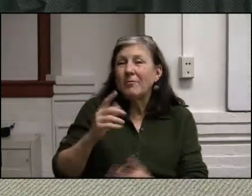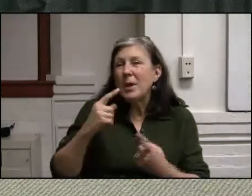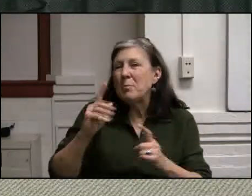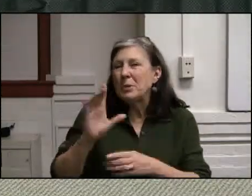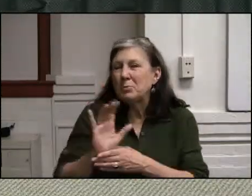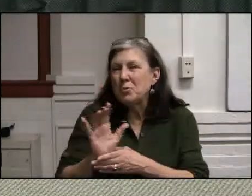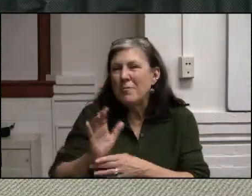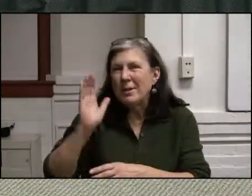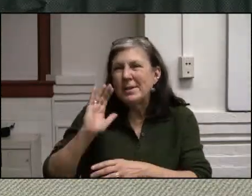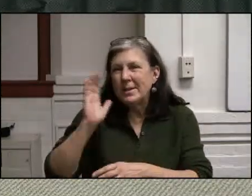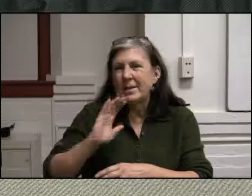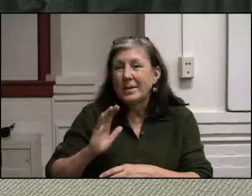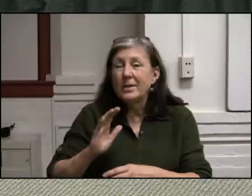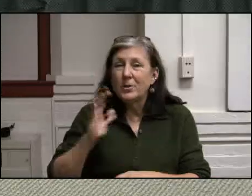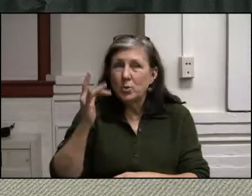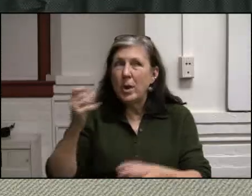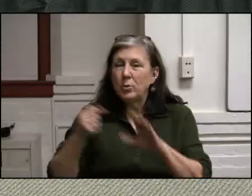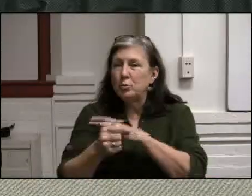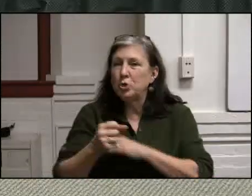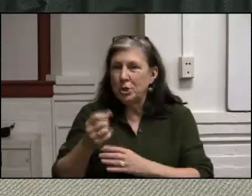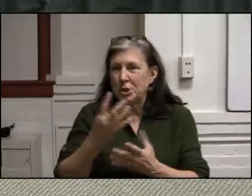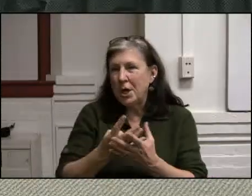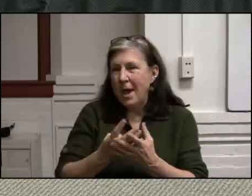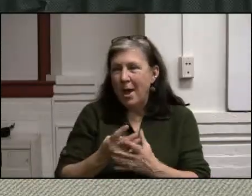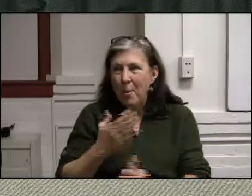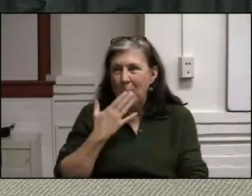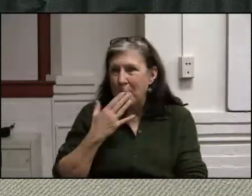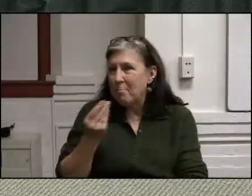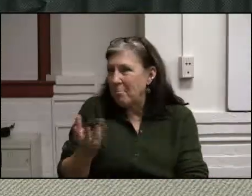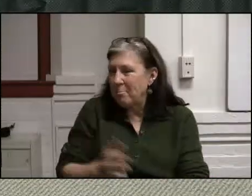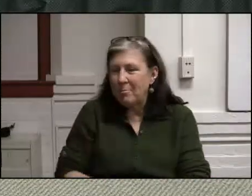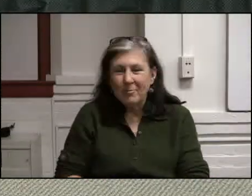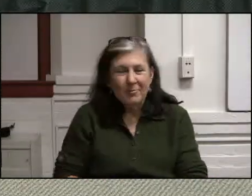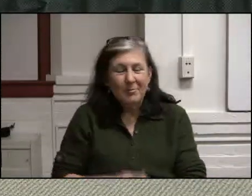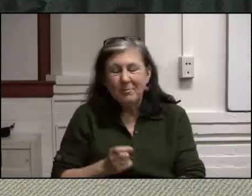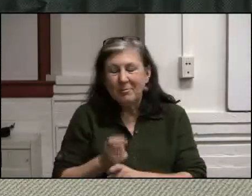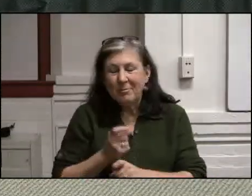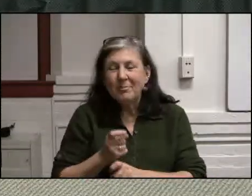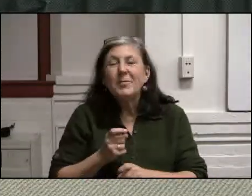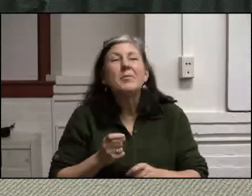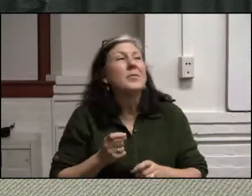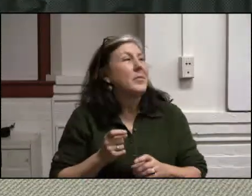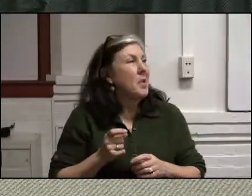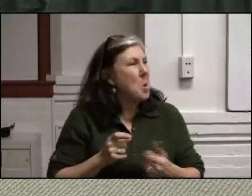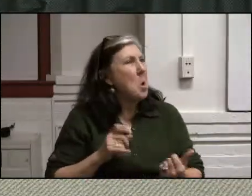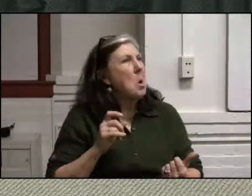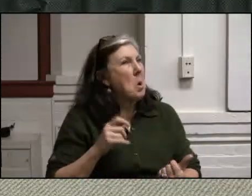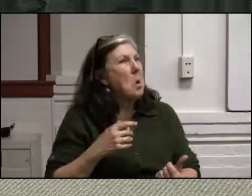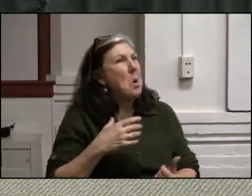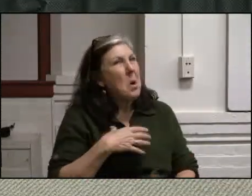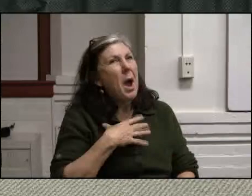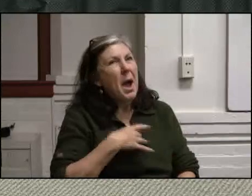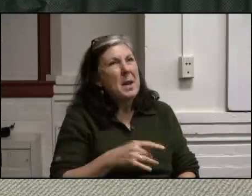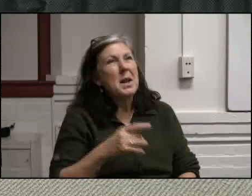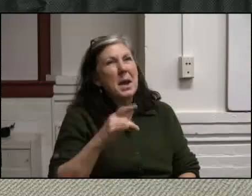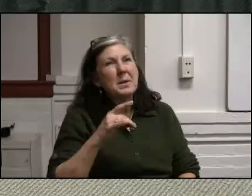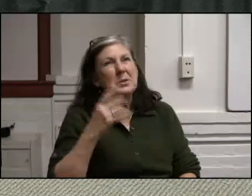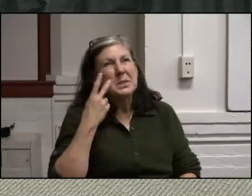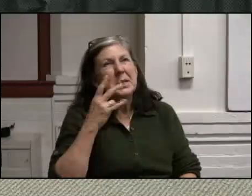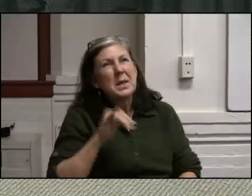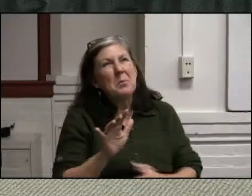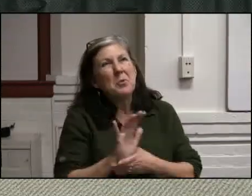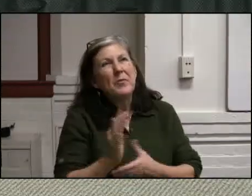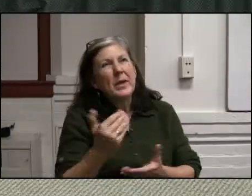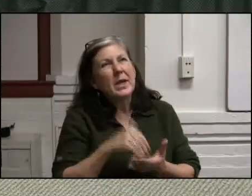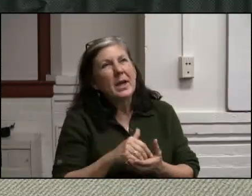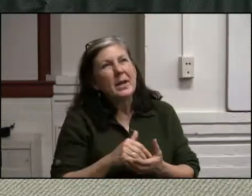That's a valuable piece of culture. Anytime I can help. Some cultural intrigue. There's Yes, a movie go. I'd like to watch Failure again. to communicate. That's right. That's what we